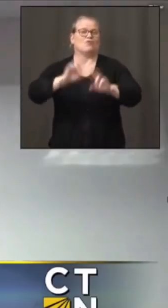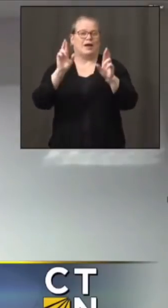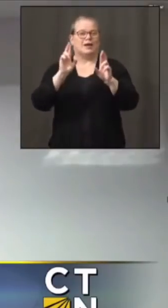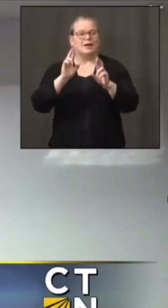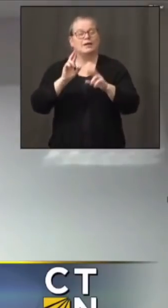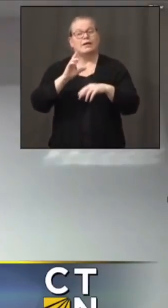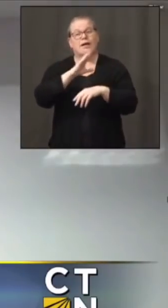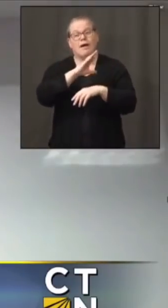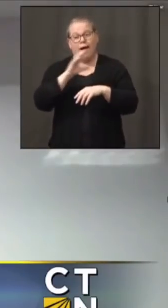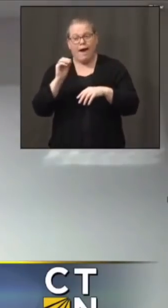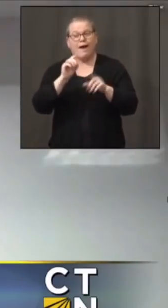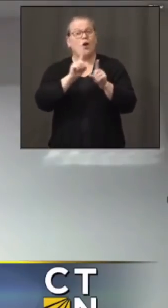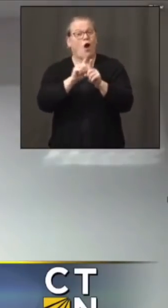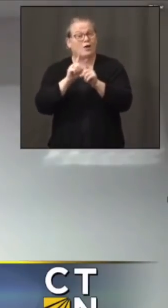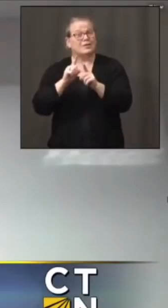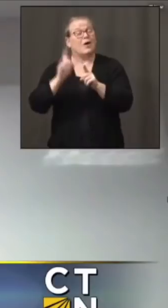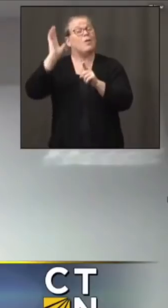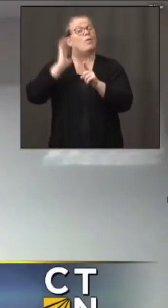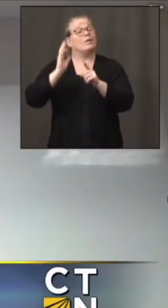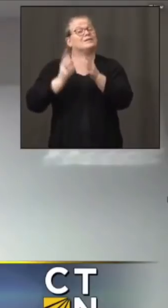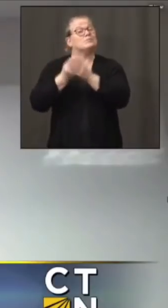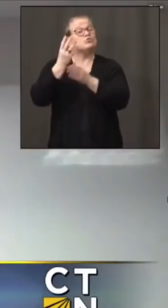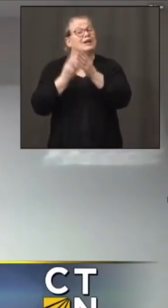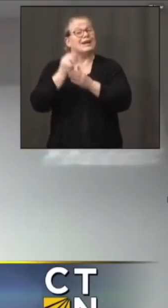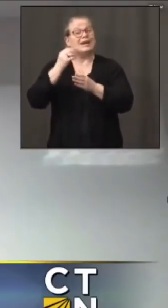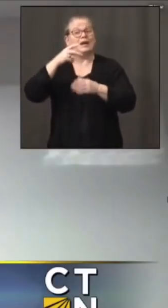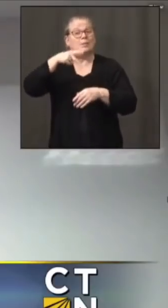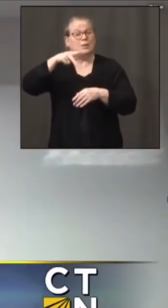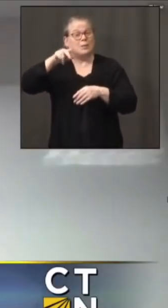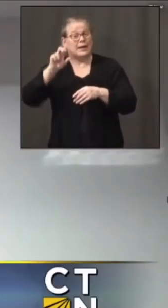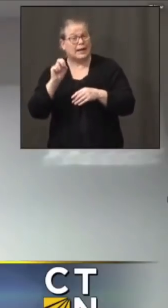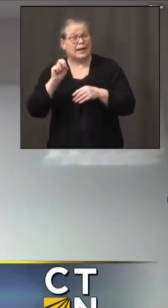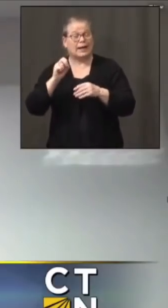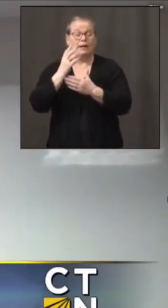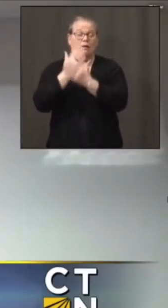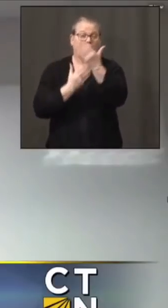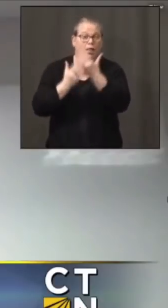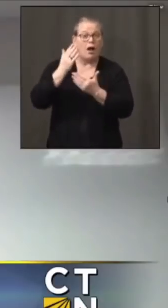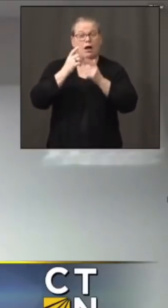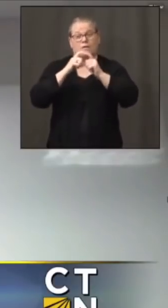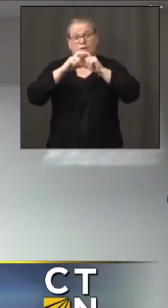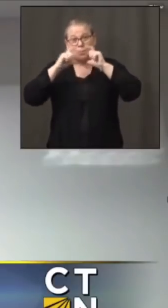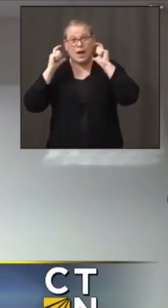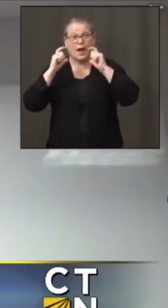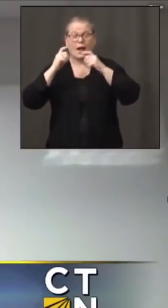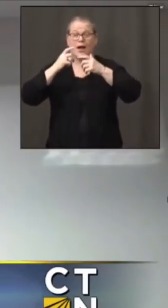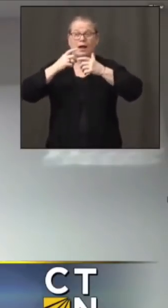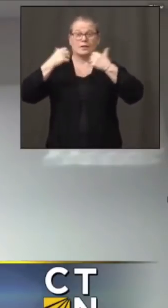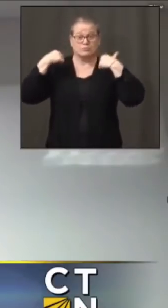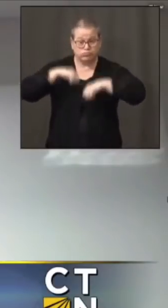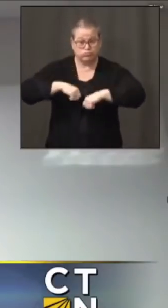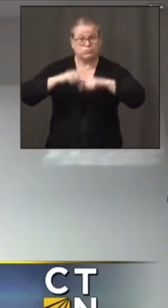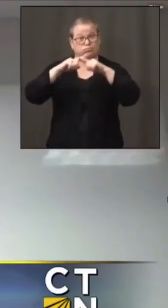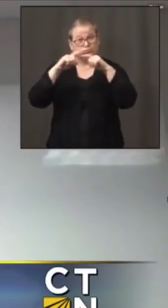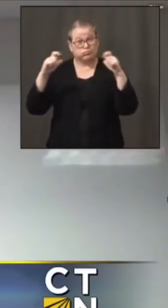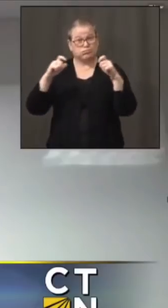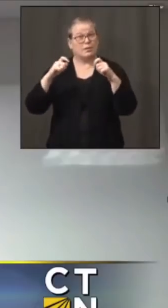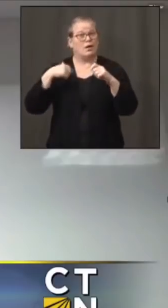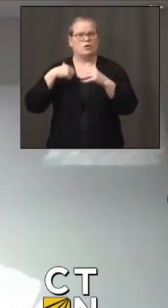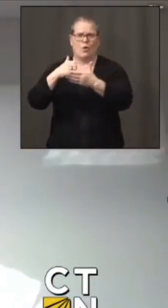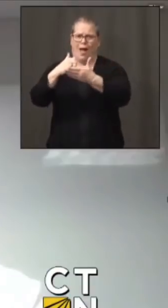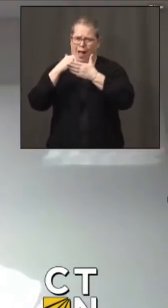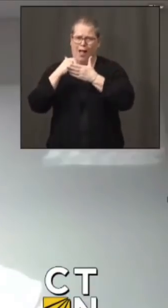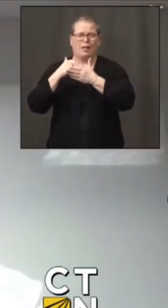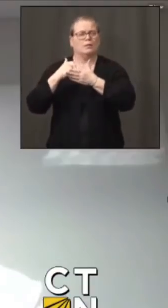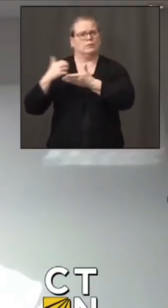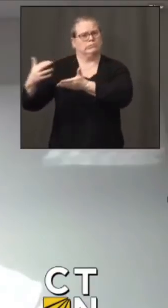appropriate PPE, there's collaboration with testing. So a lot of work has gotten us to this point. But, being a part